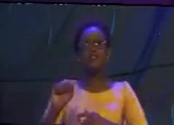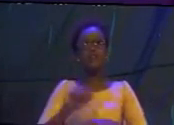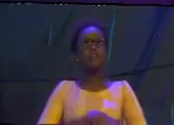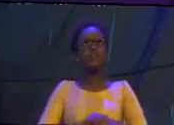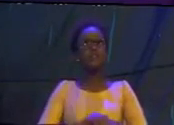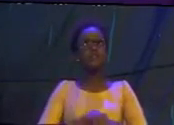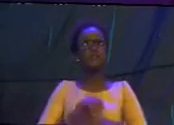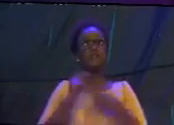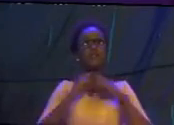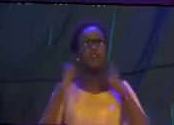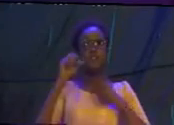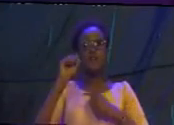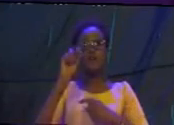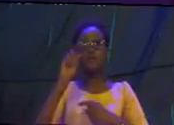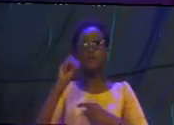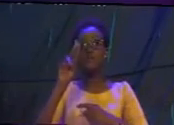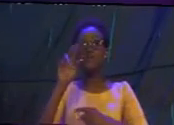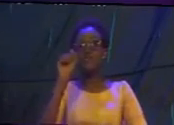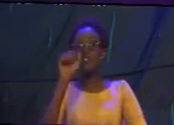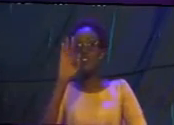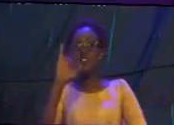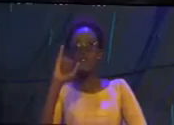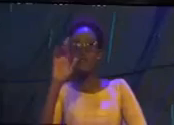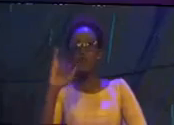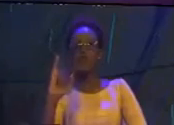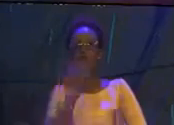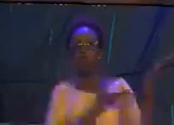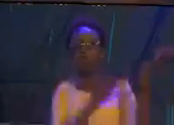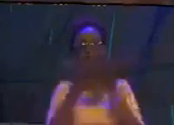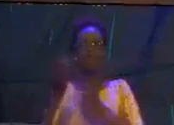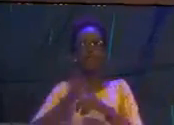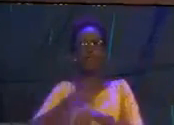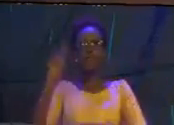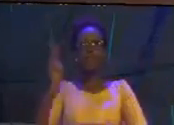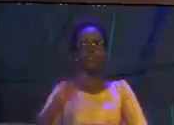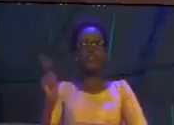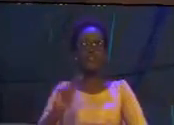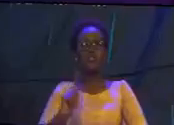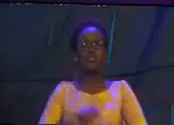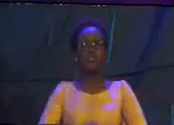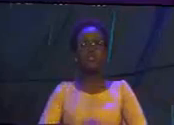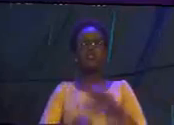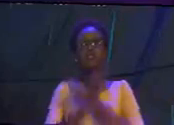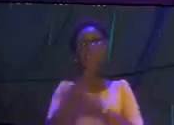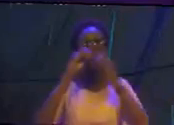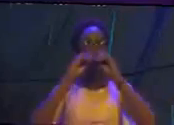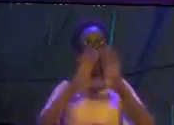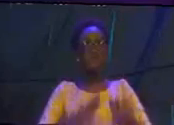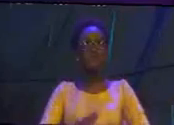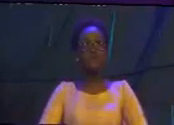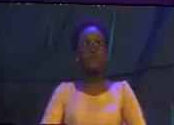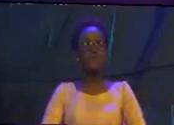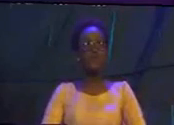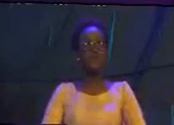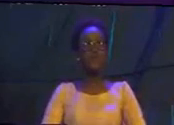Msafiri. Pastor Msafiri. Karibuni sana, karibu. Welcome the delegation from Kenya. Mungu wabariki sana. May God